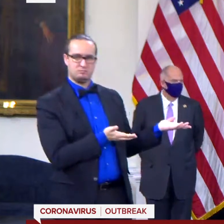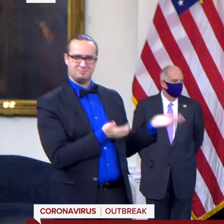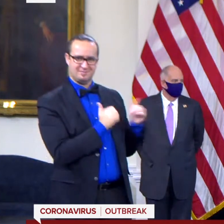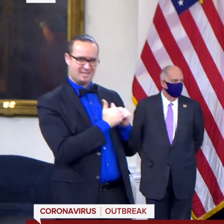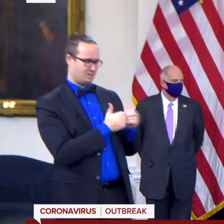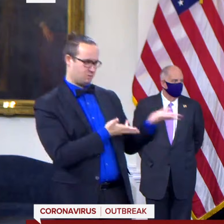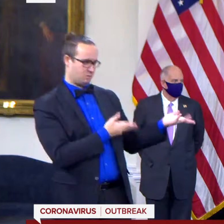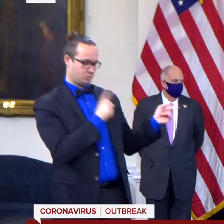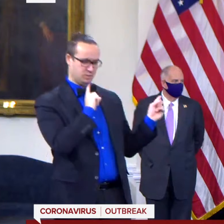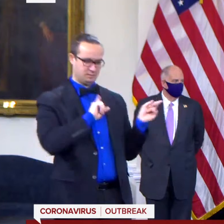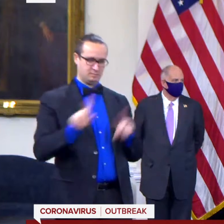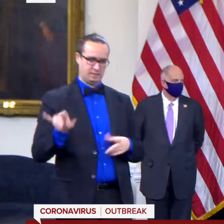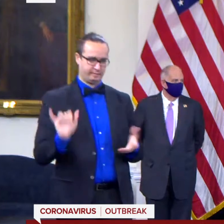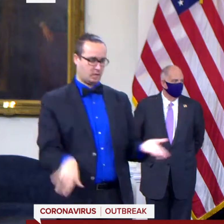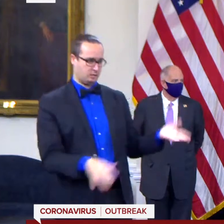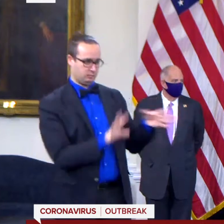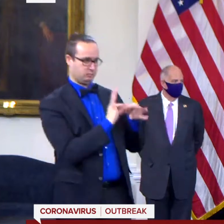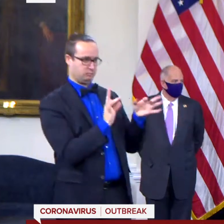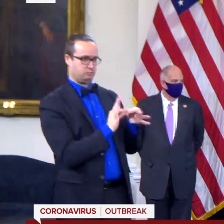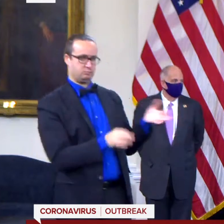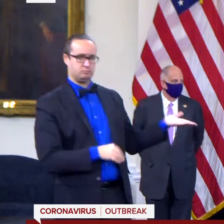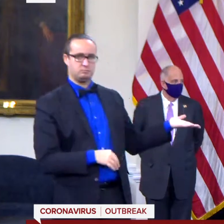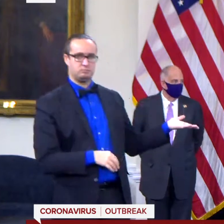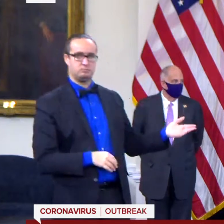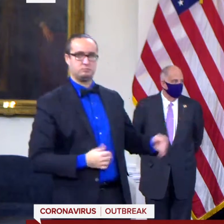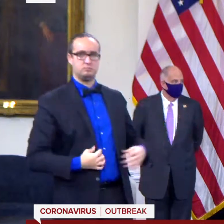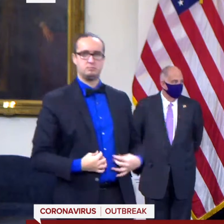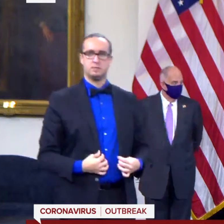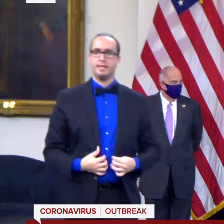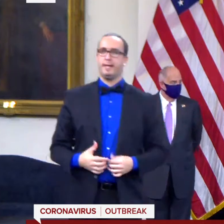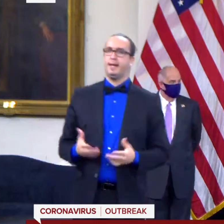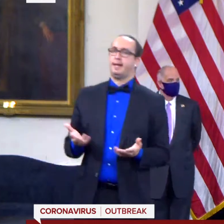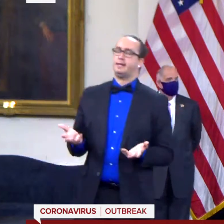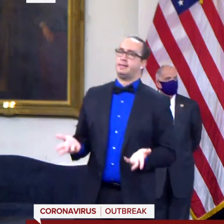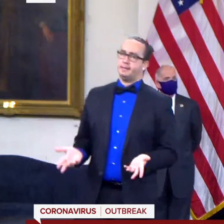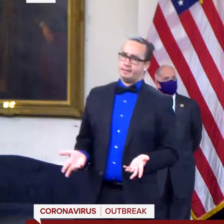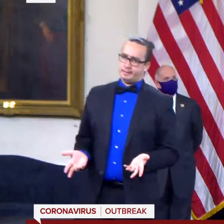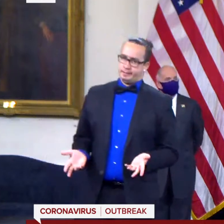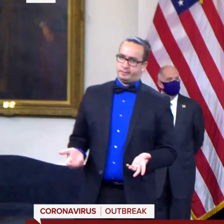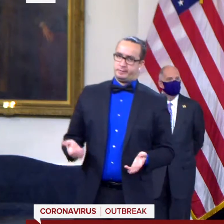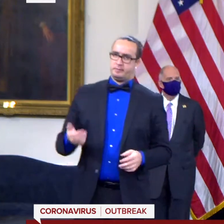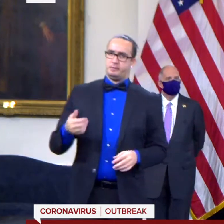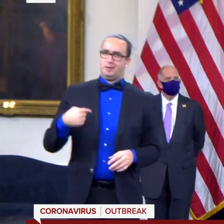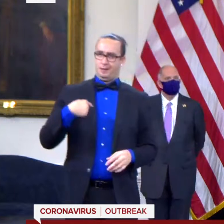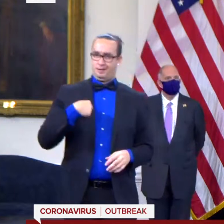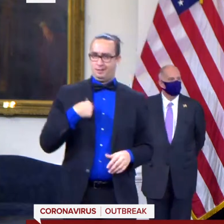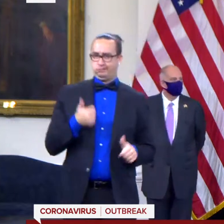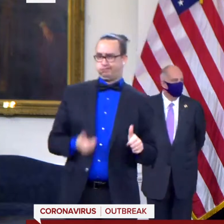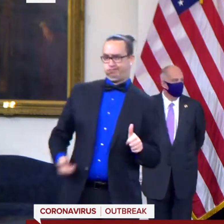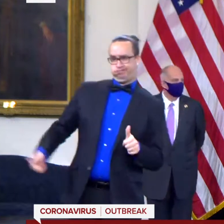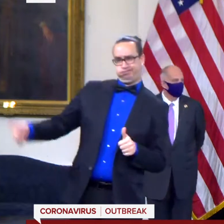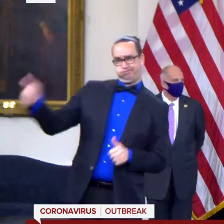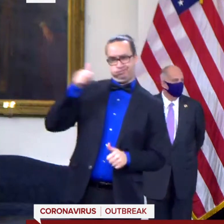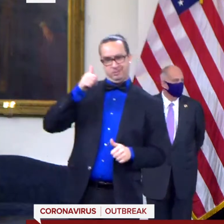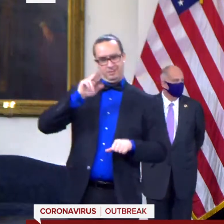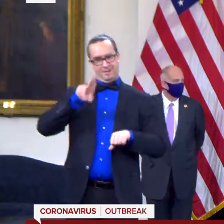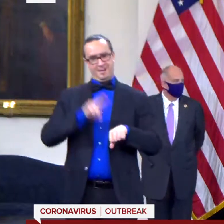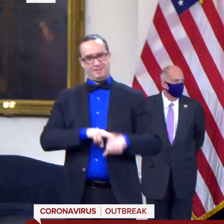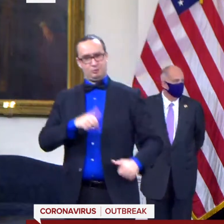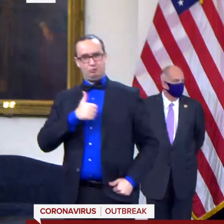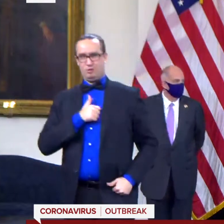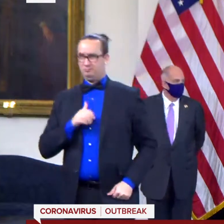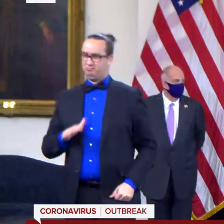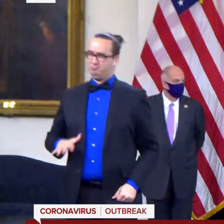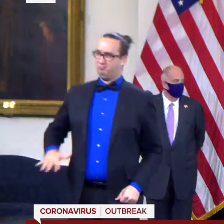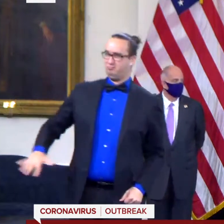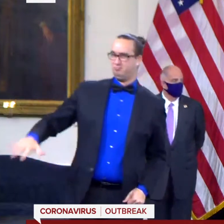National Guard, having commanded the Army National Guard for 3 years, I can't tell you the phenomenal job that our soldiers have